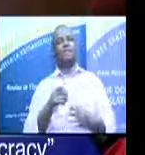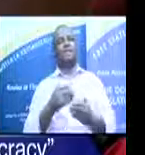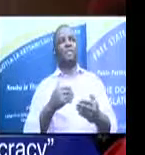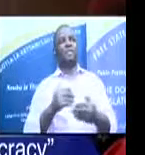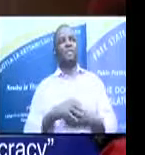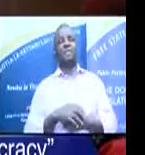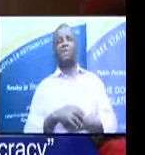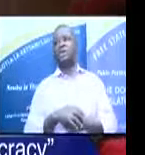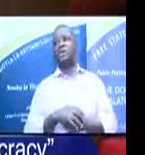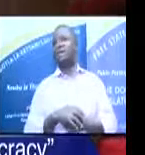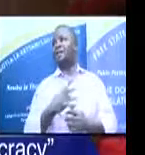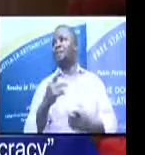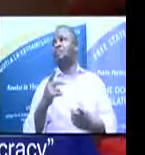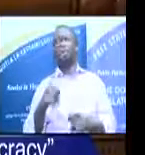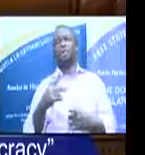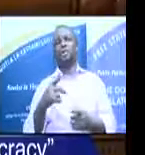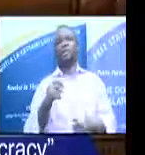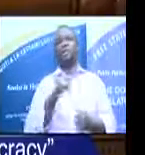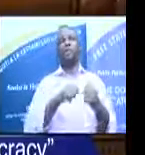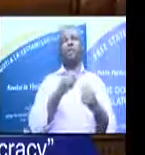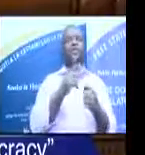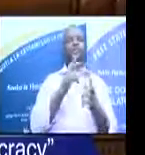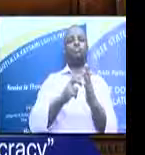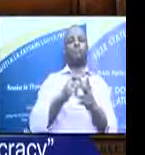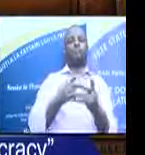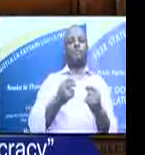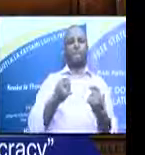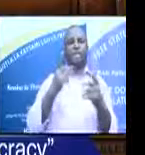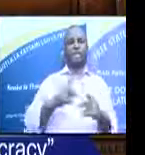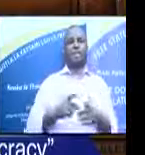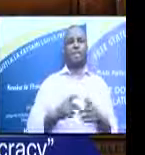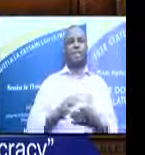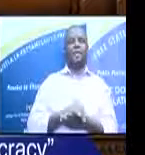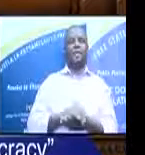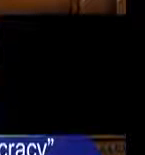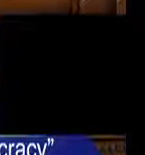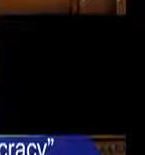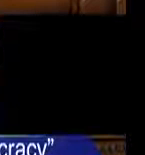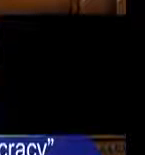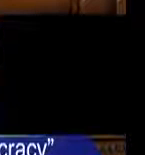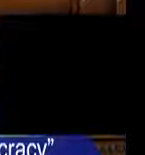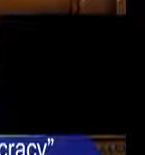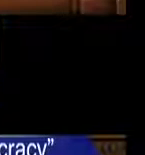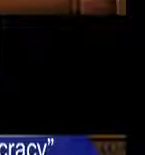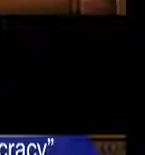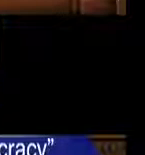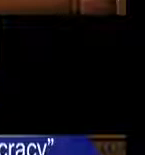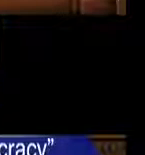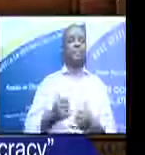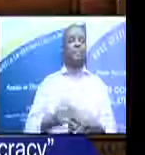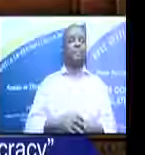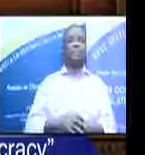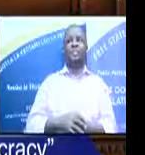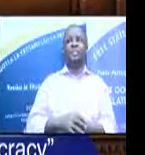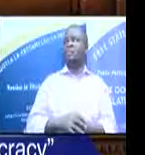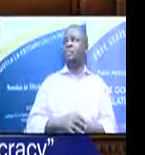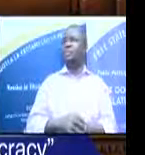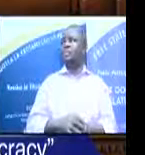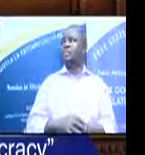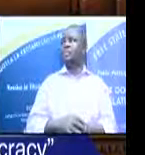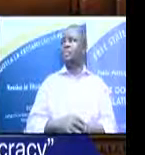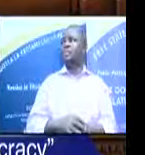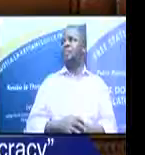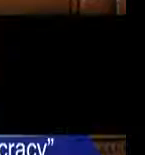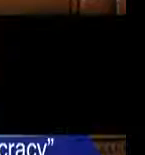I'm not going to allow you to refer to the rulings that I've made. Okay, then this one is an... Raise your point of order, Honorable Khakao. I'm trying to...